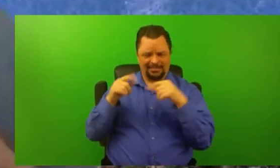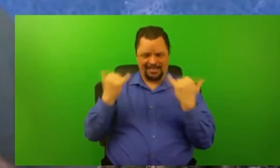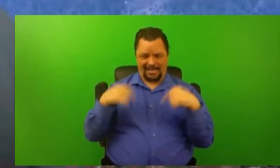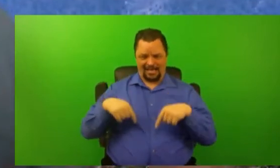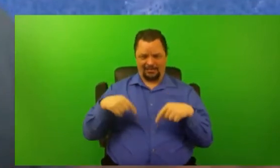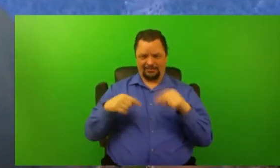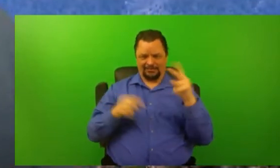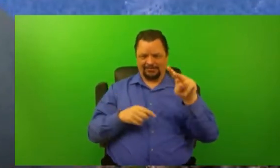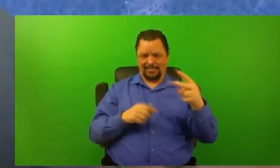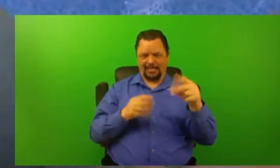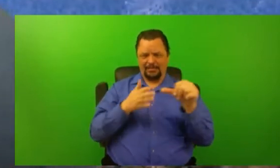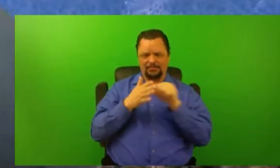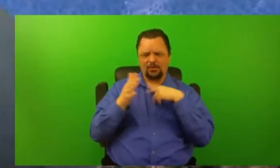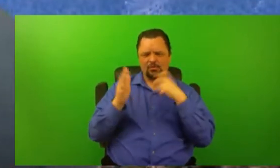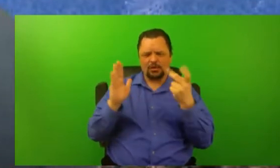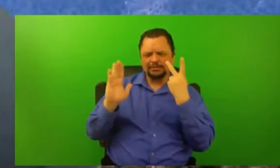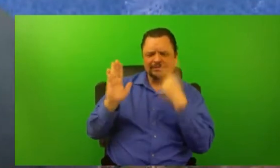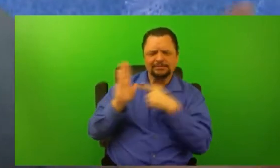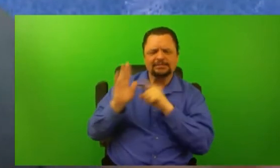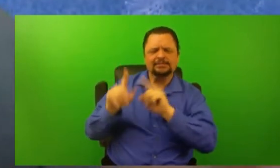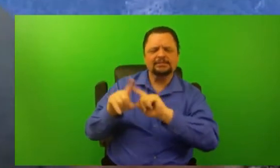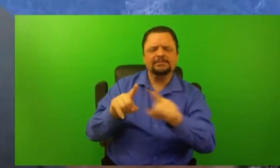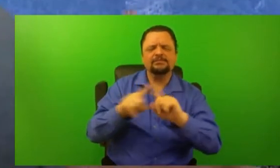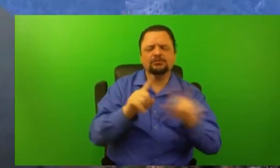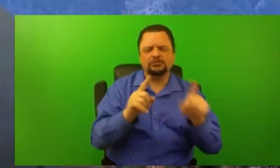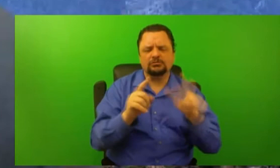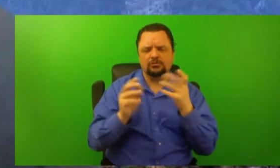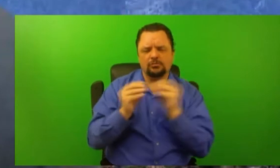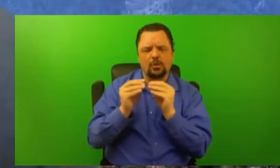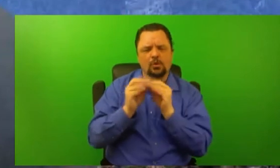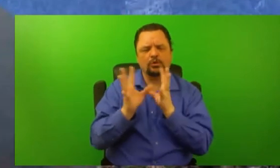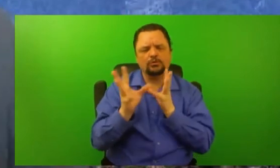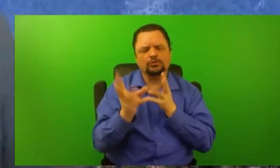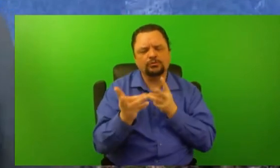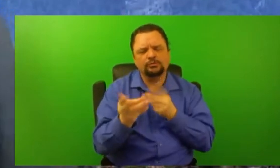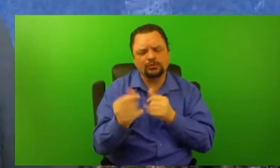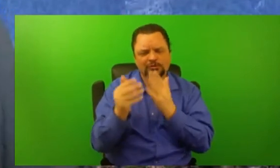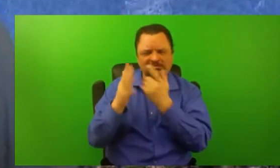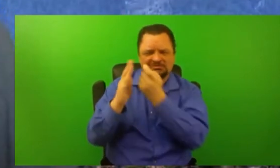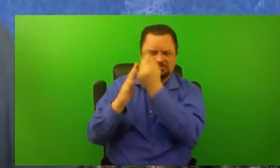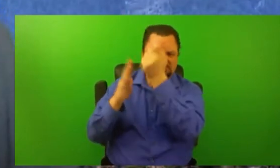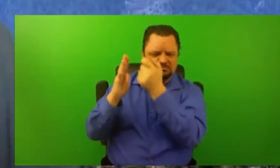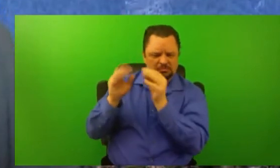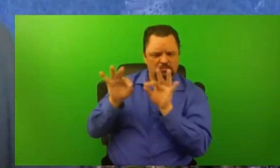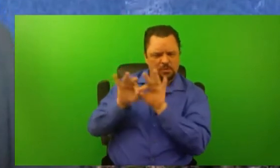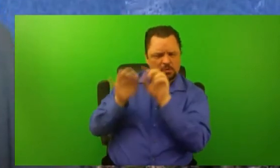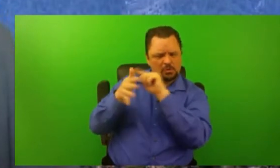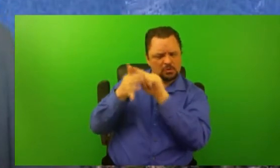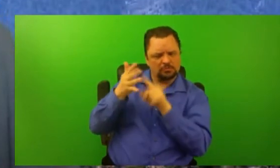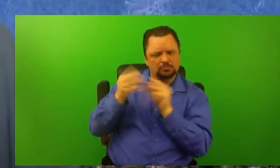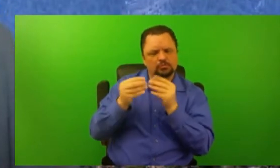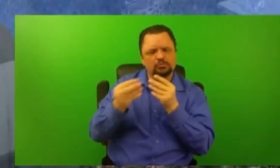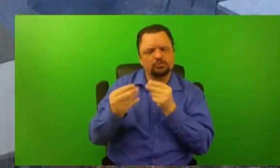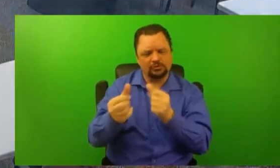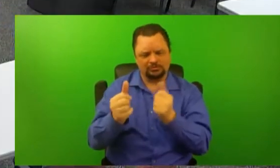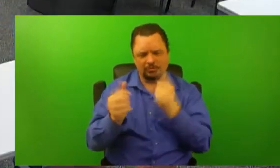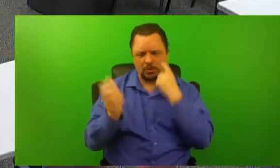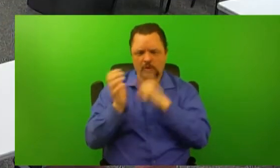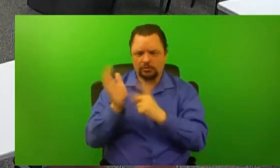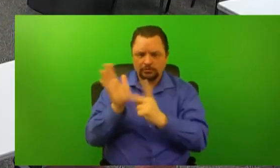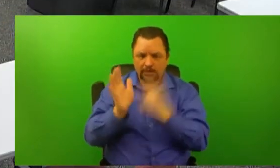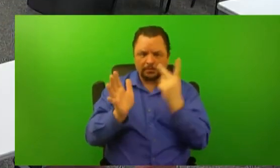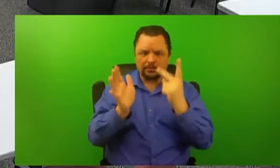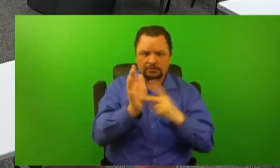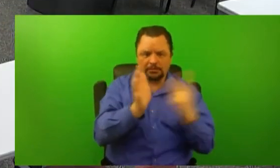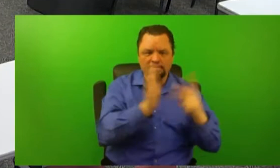We're taking that away in order to streamline and take away some of the duplication in the information presented.